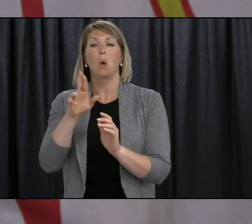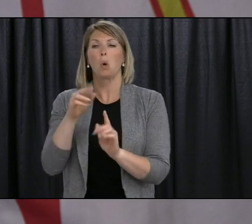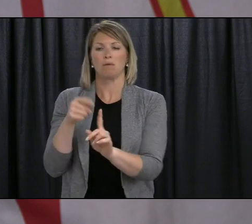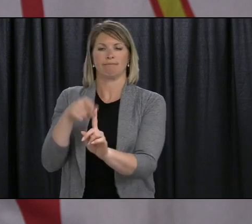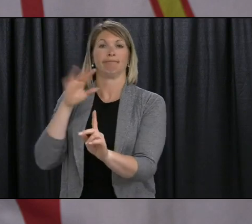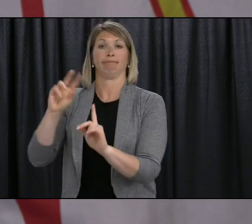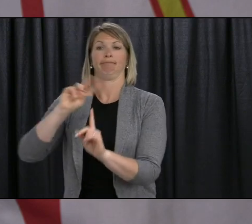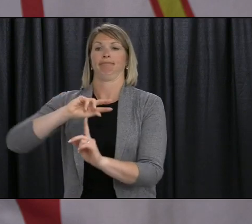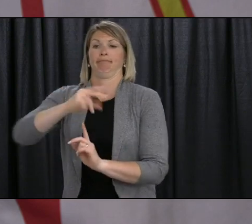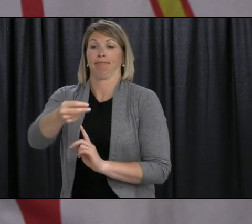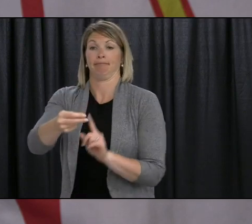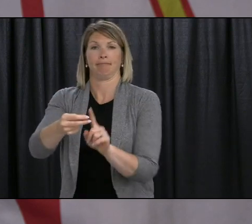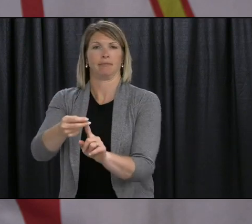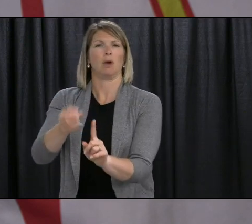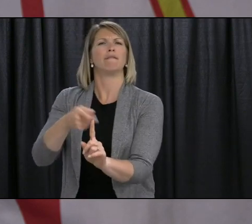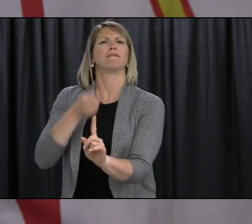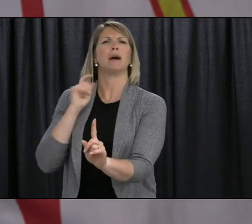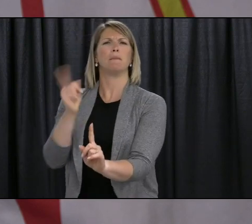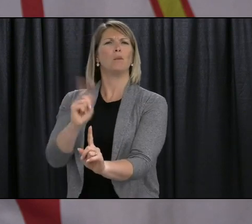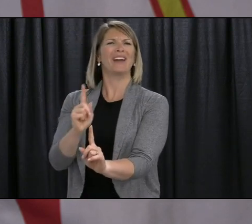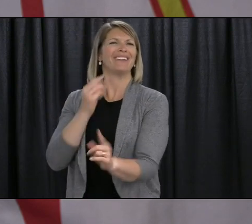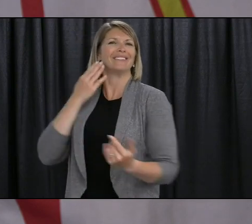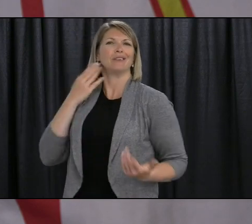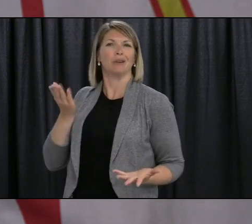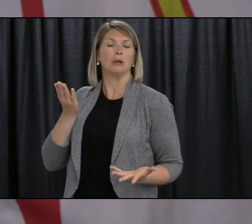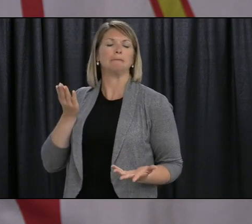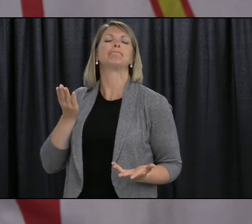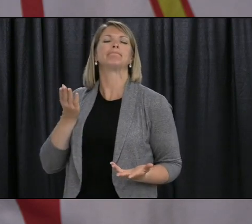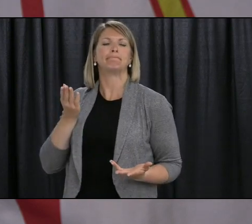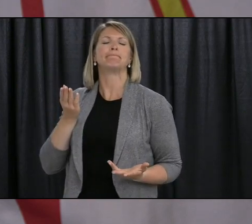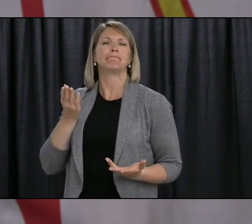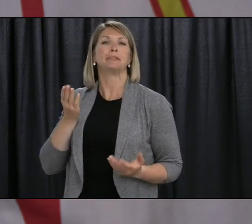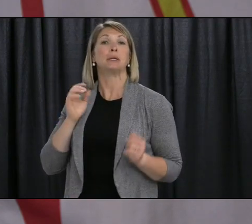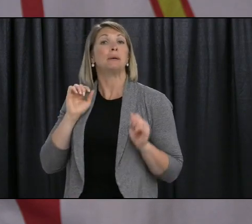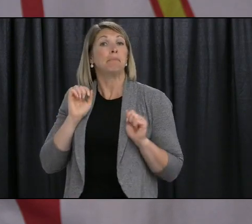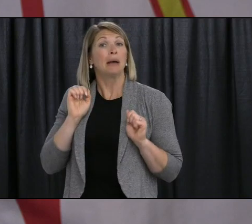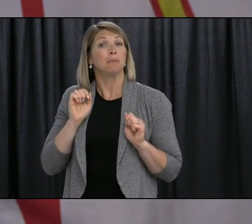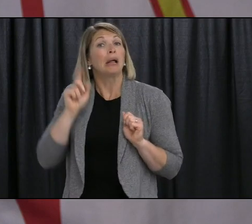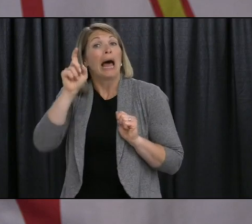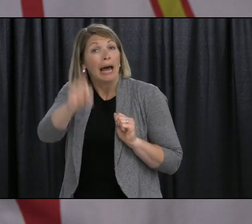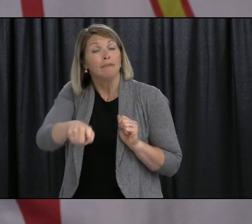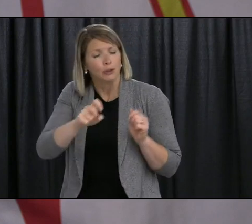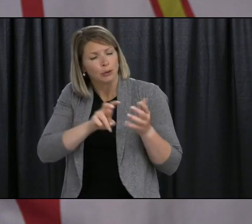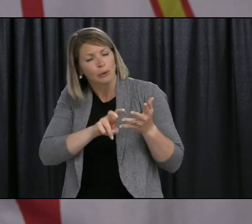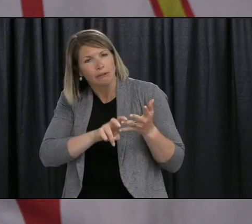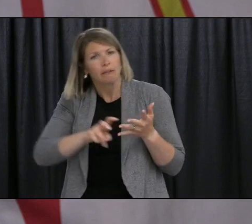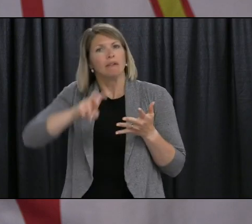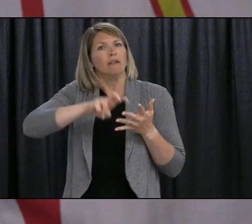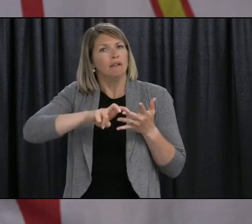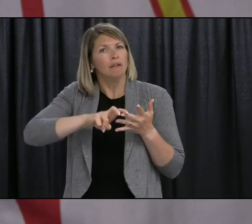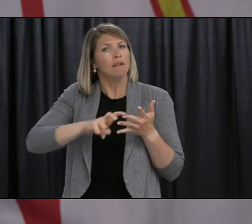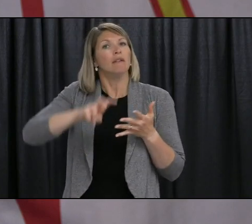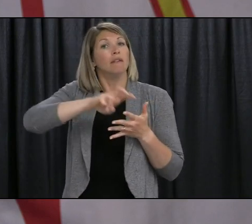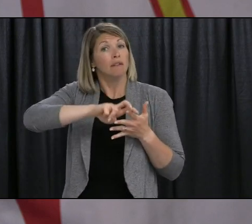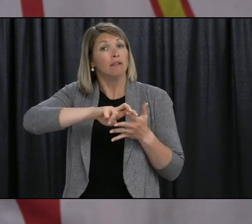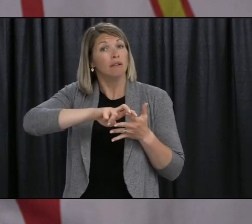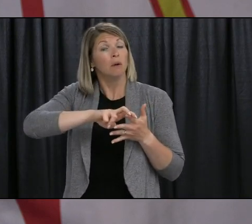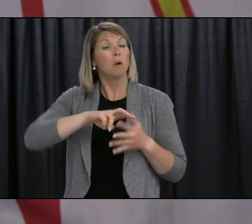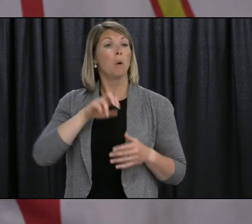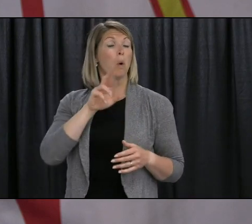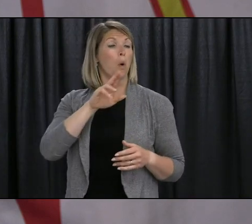cases where we aren't able to pinpoint a source, or it's not due to travel,